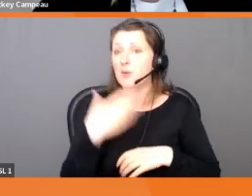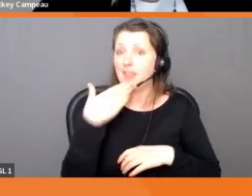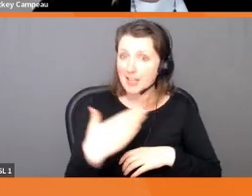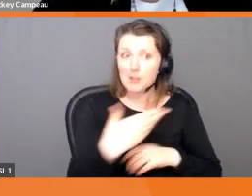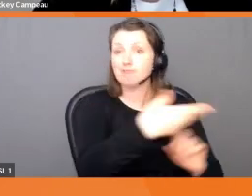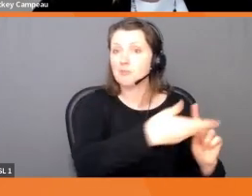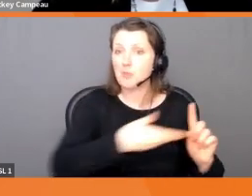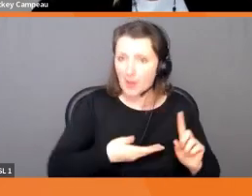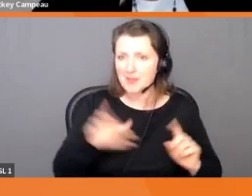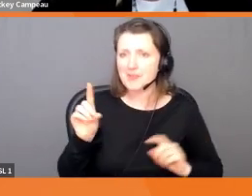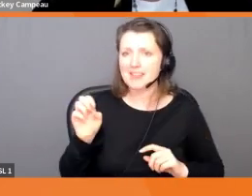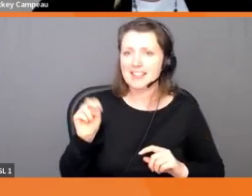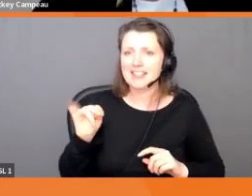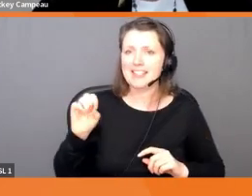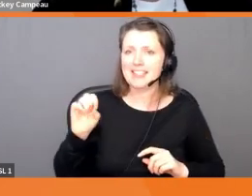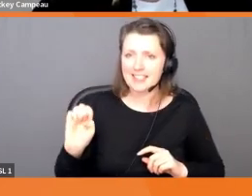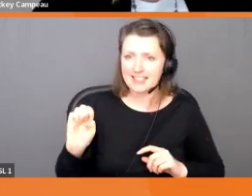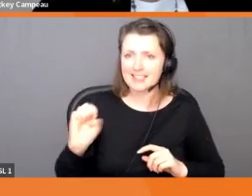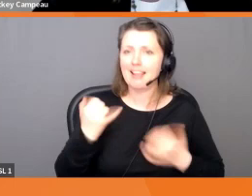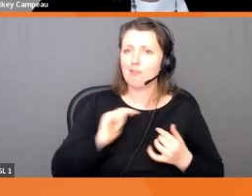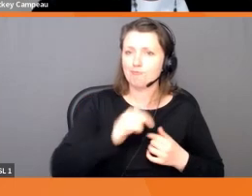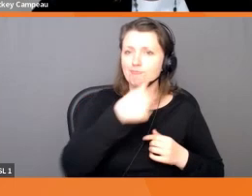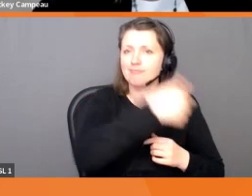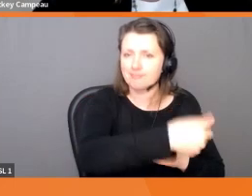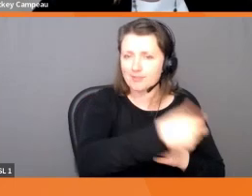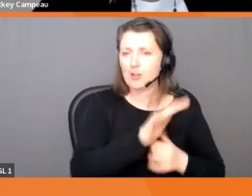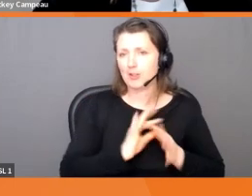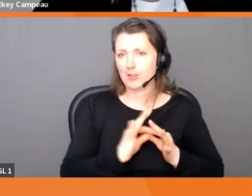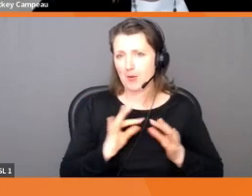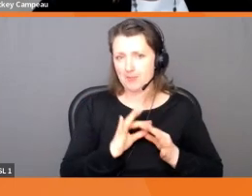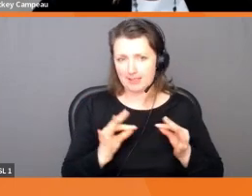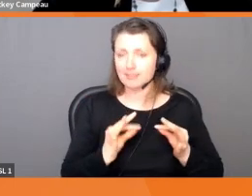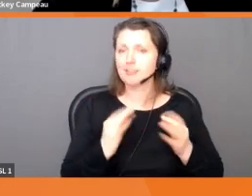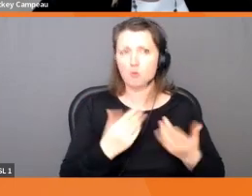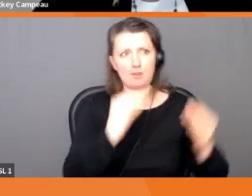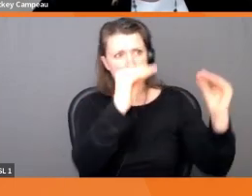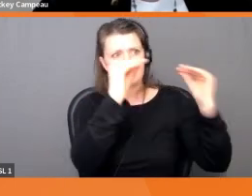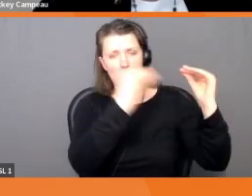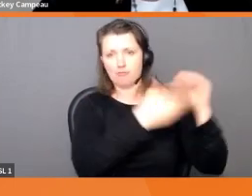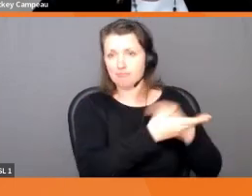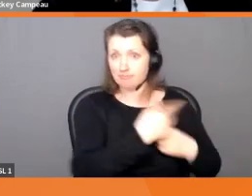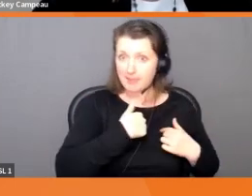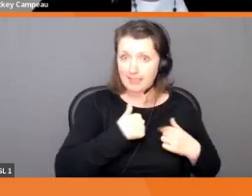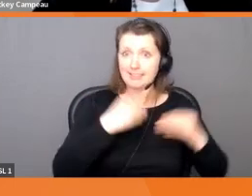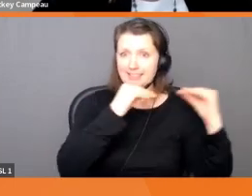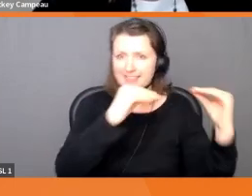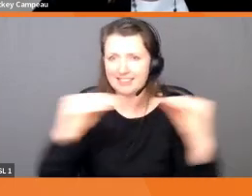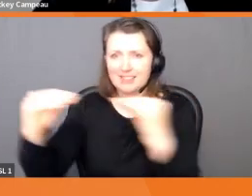Toolkit Tuesday and hand over the virtual screen to Denise to teach all of you how